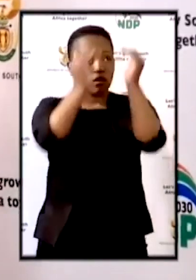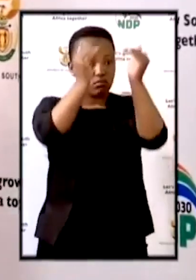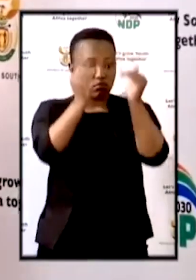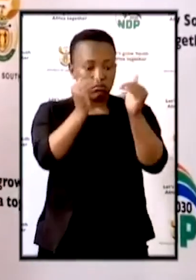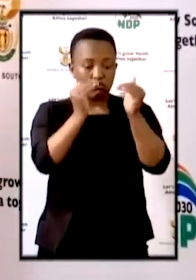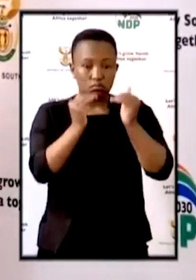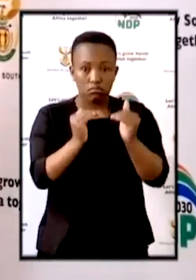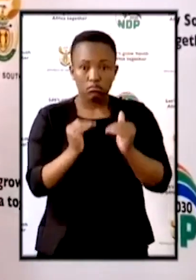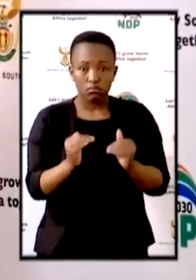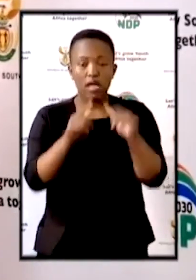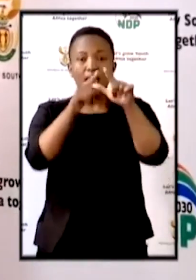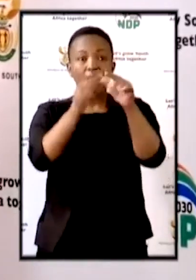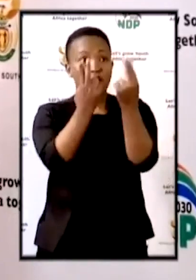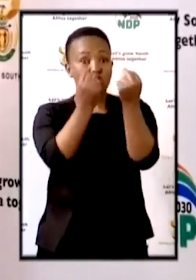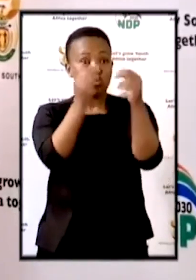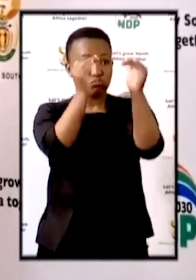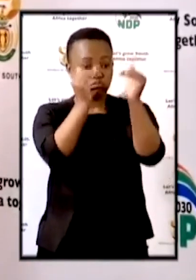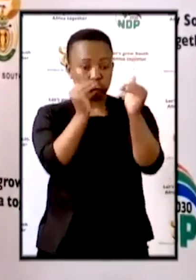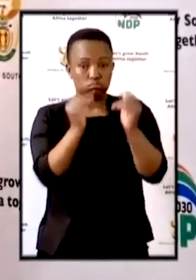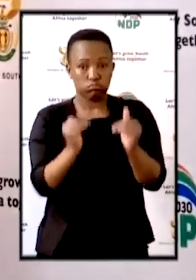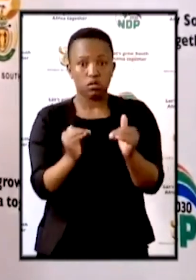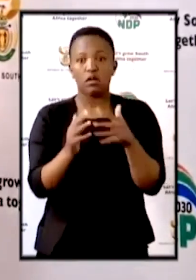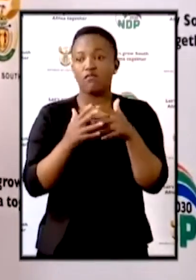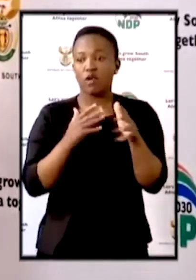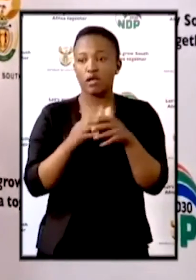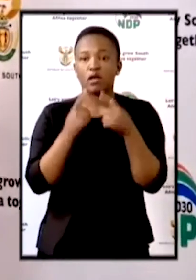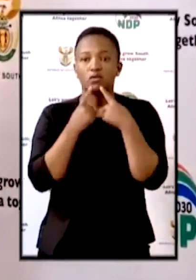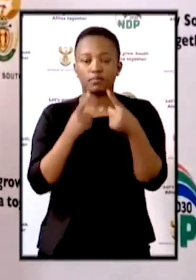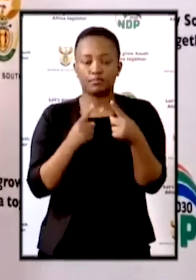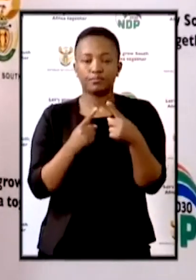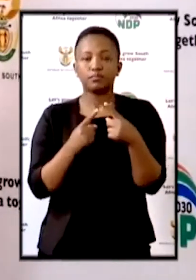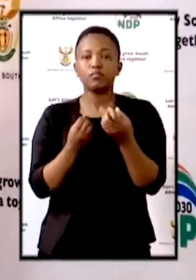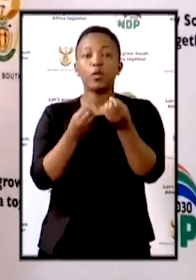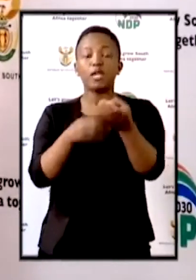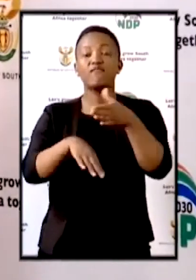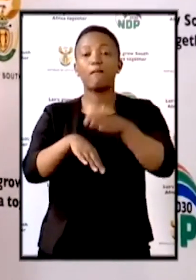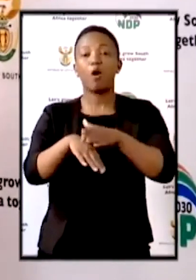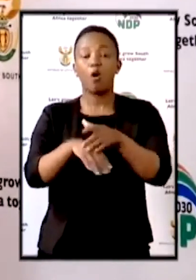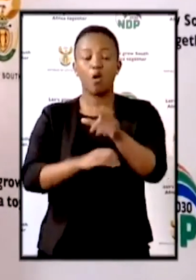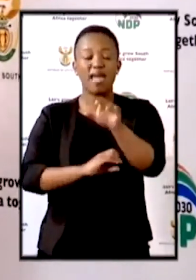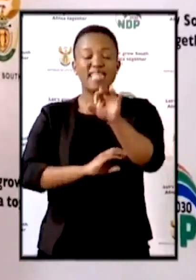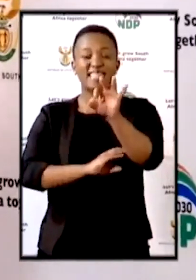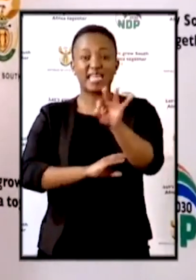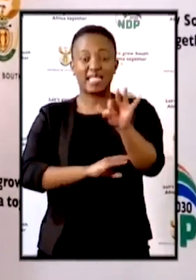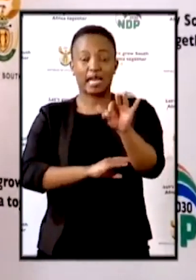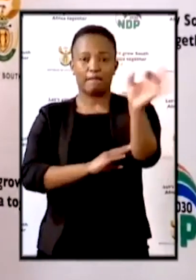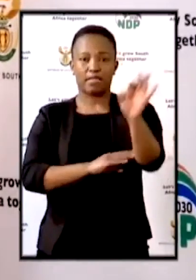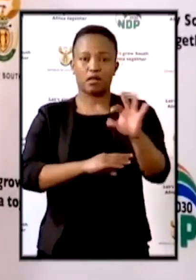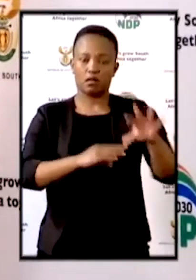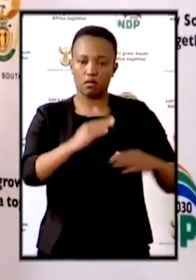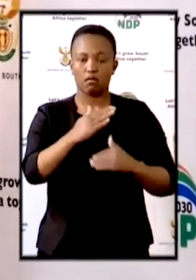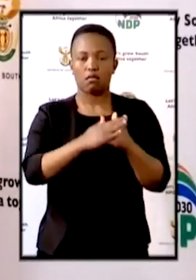in this instance, is announced, then we will allow a further 33%, which means now it will be in